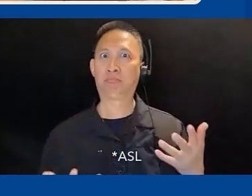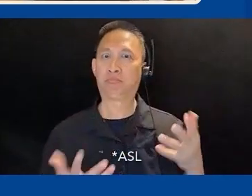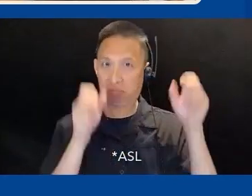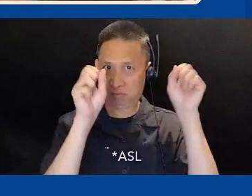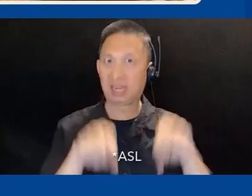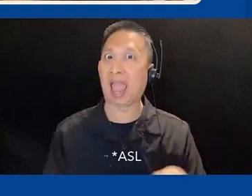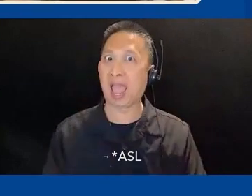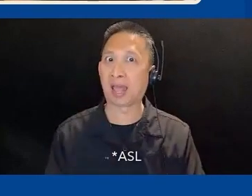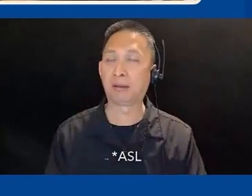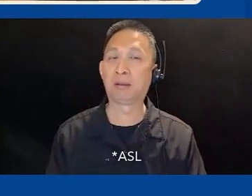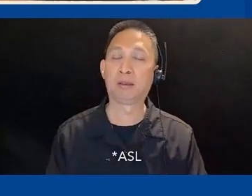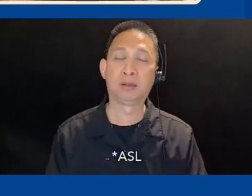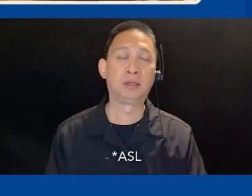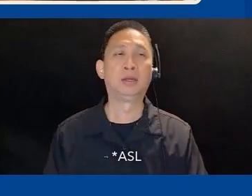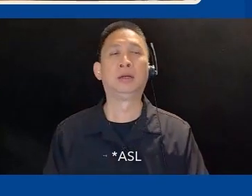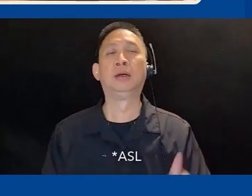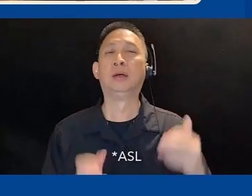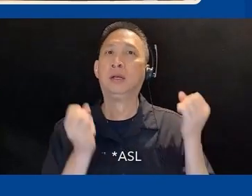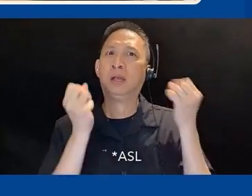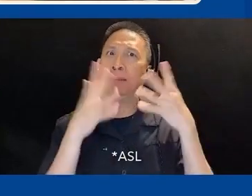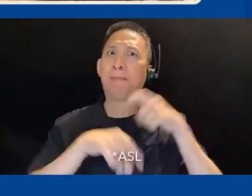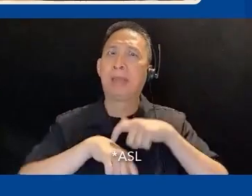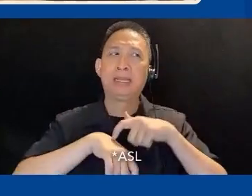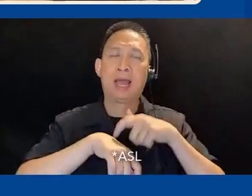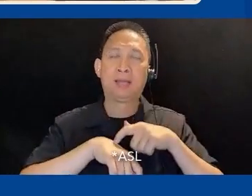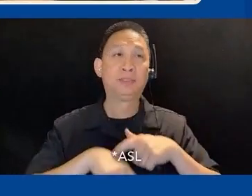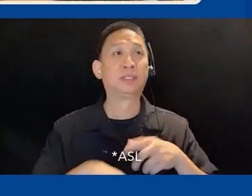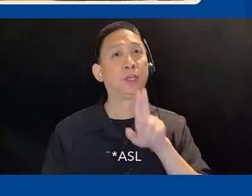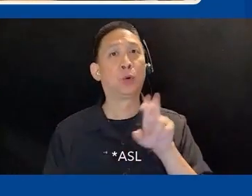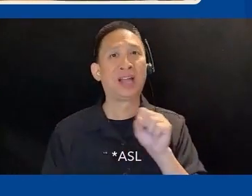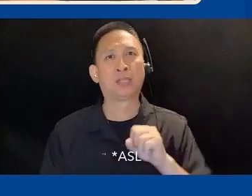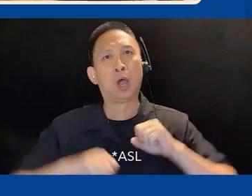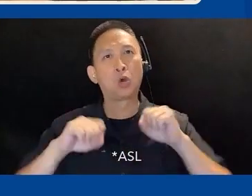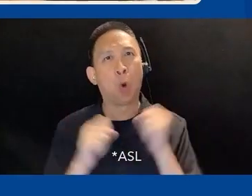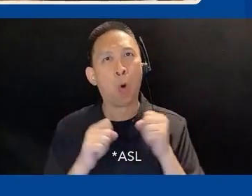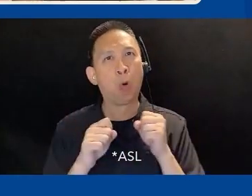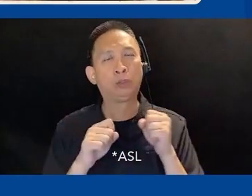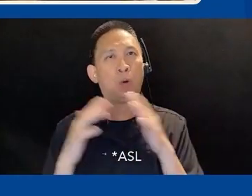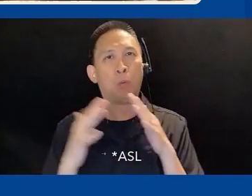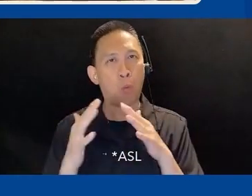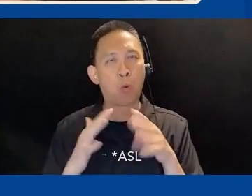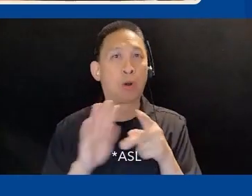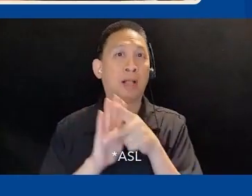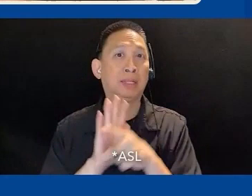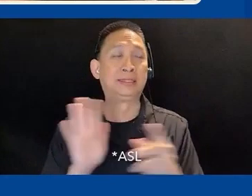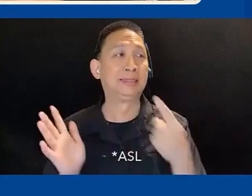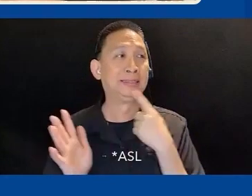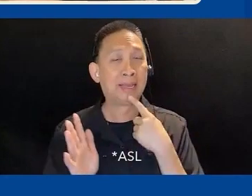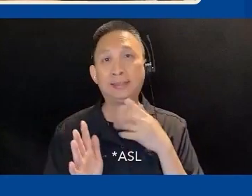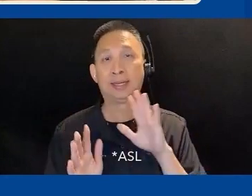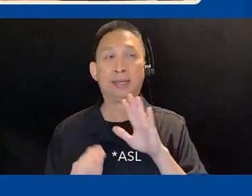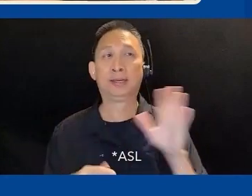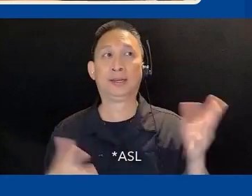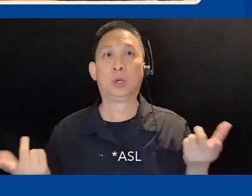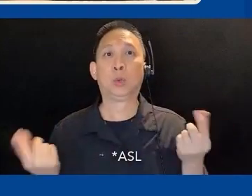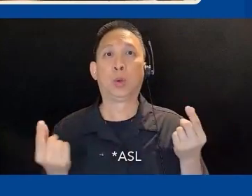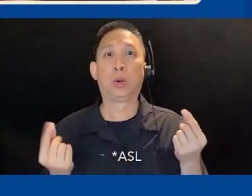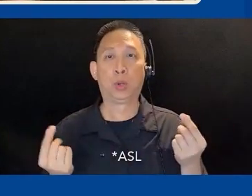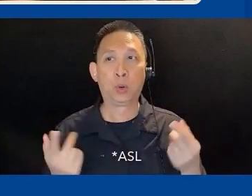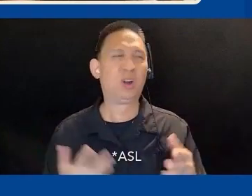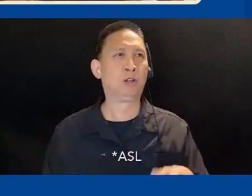cases, U.S. Cold War policy, the most hardline forces, the most reactionary forces have been